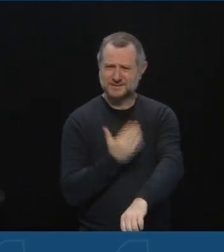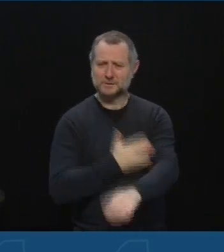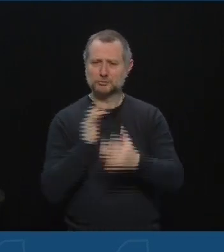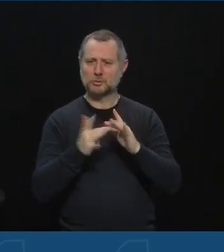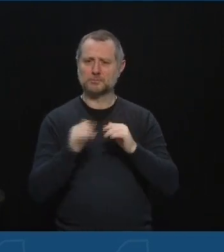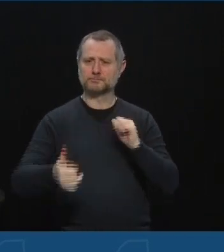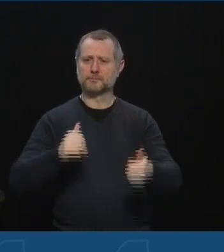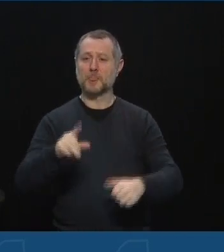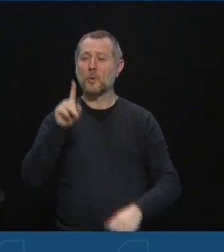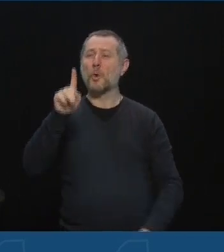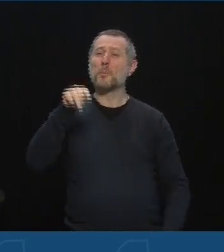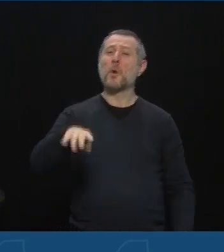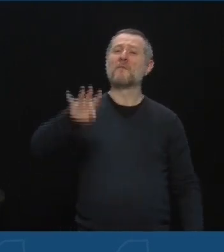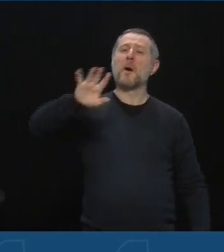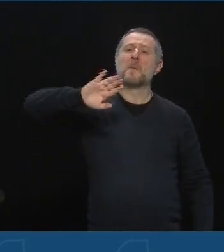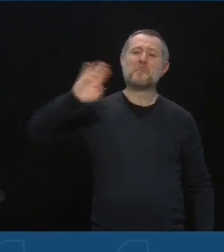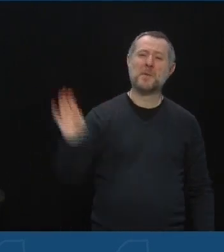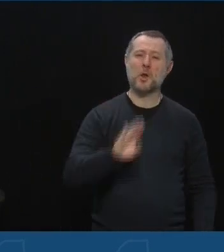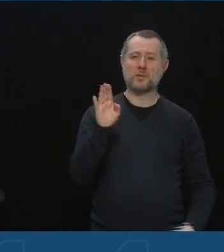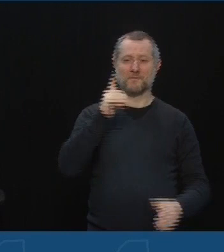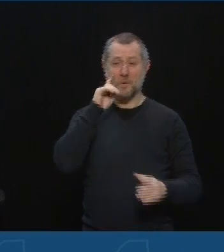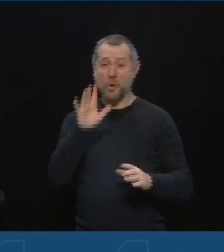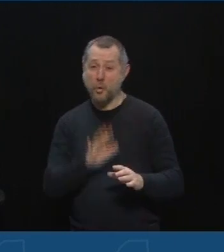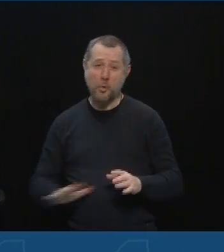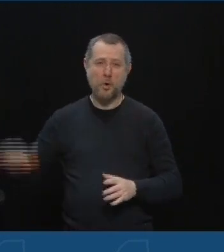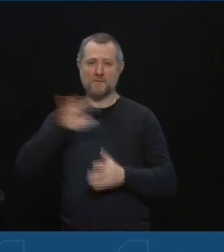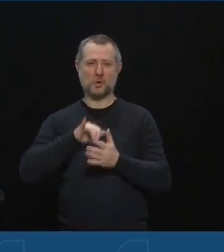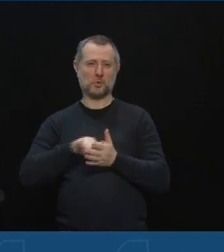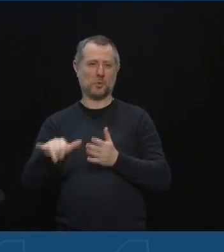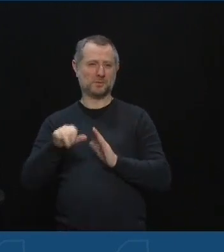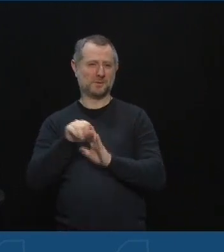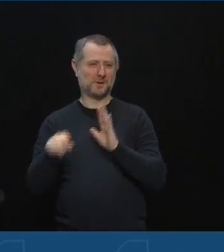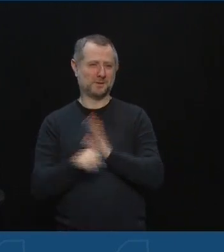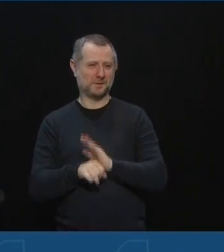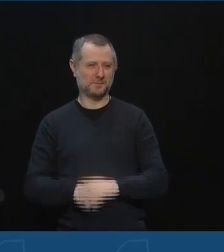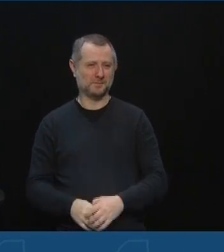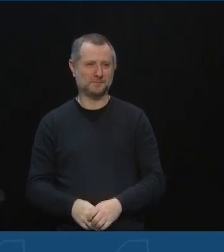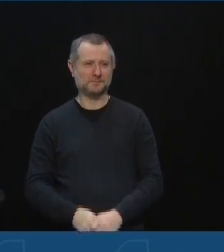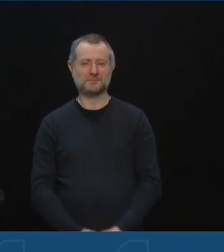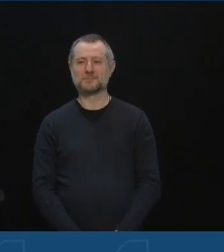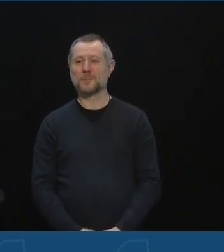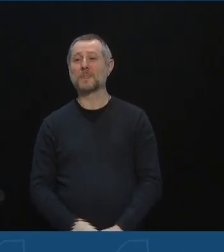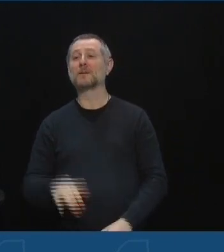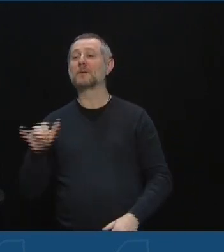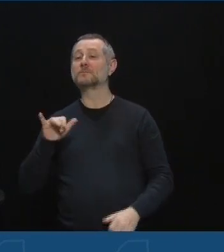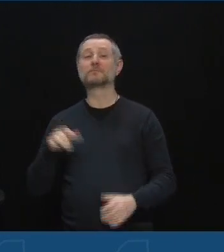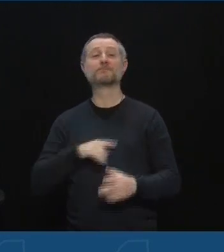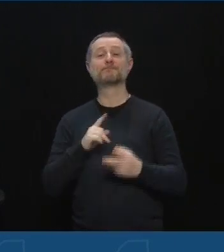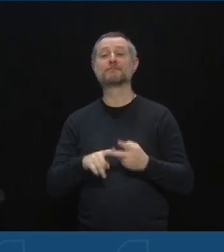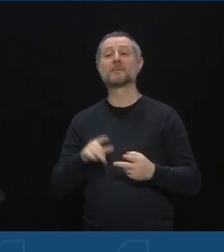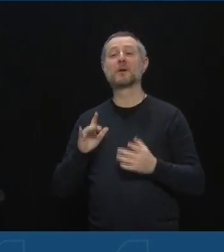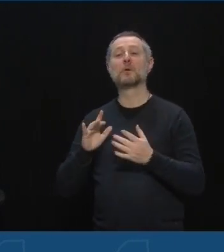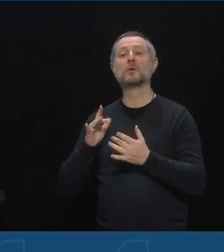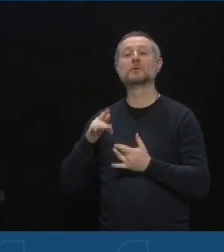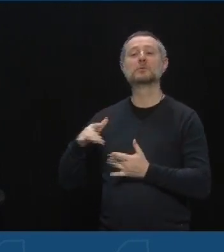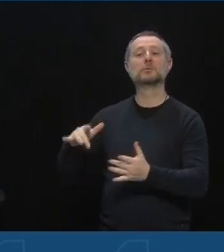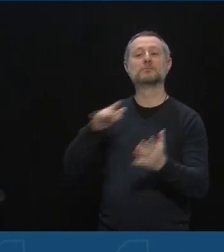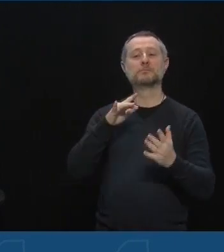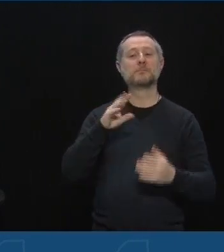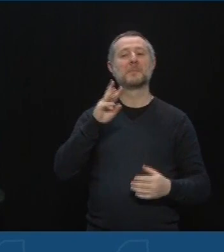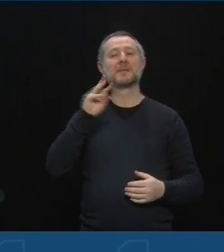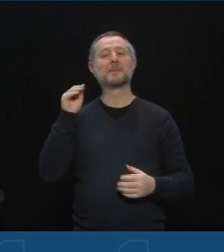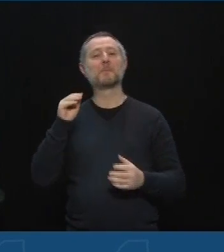$1.4 billion for that across the state, and we're also going to be continuing to focus on our tourism campaigns, another $60 million for